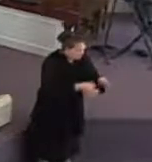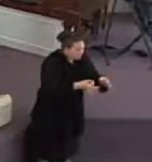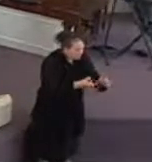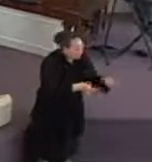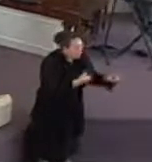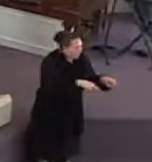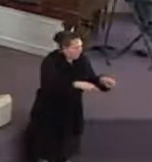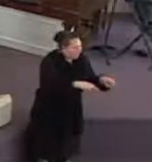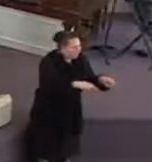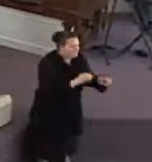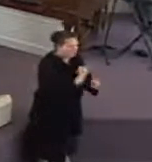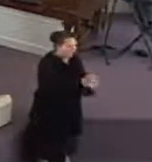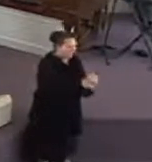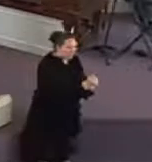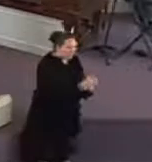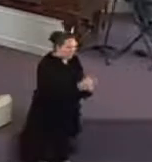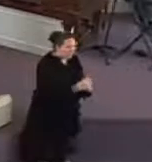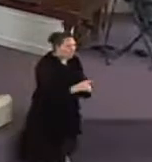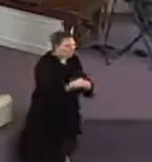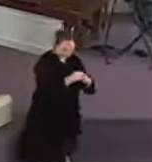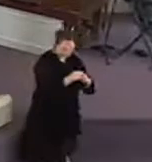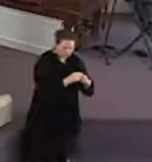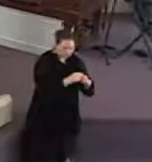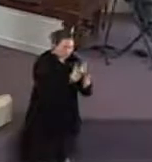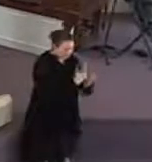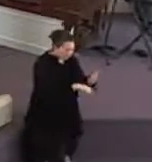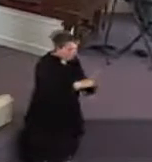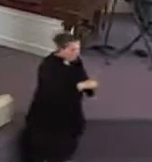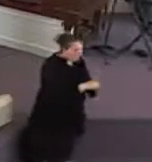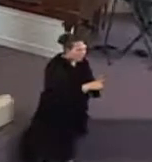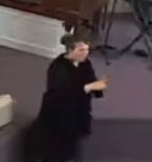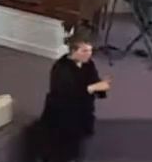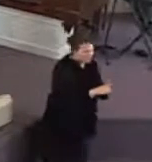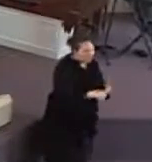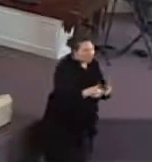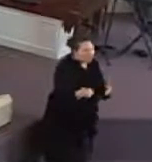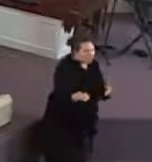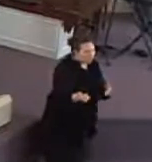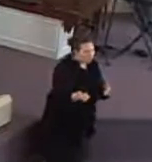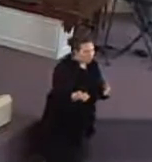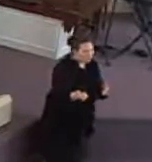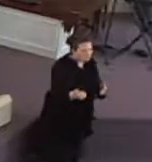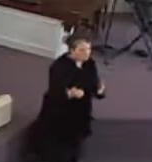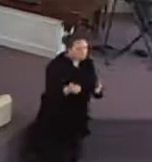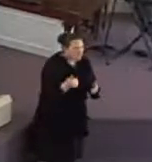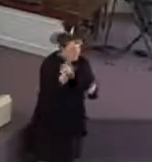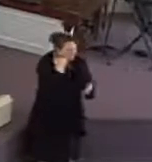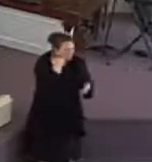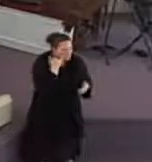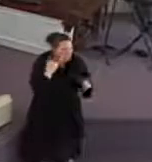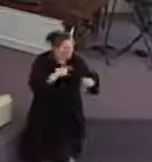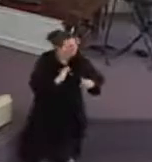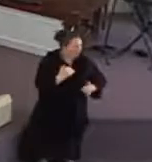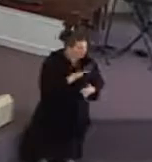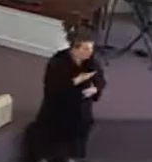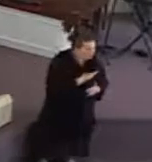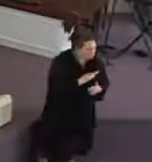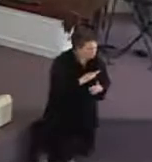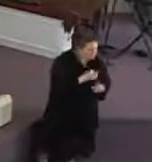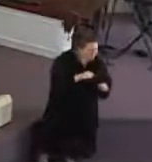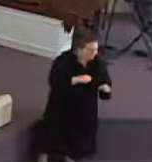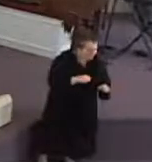else, amen, that's violated us. But there's something within the human spirit that just